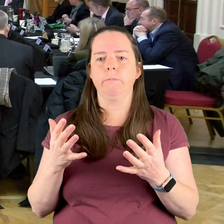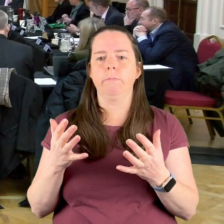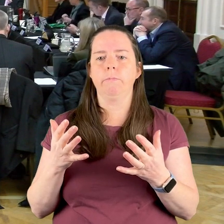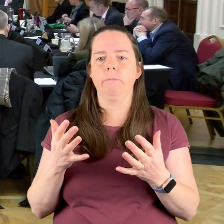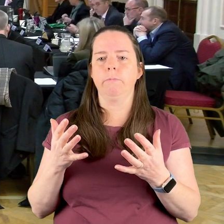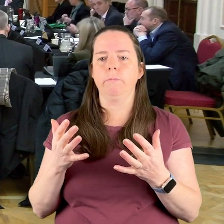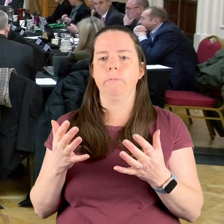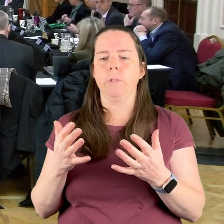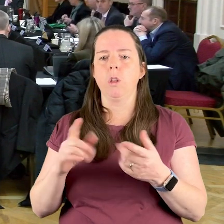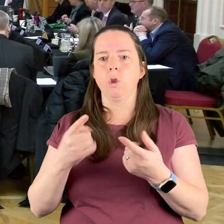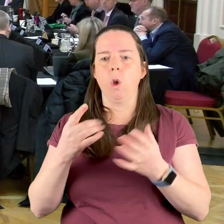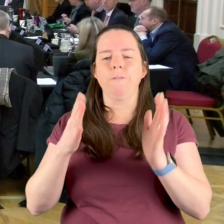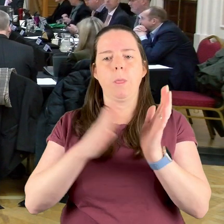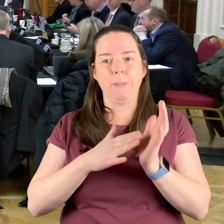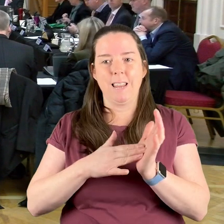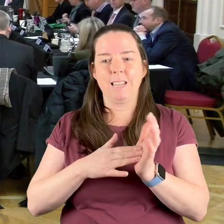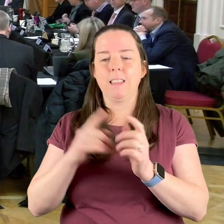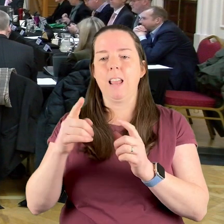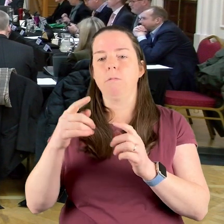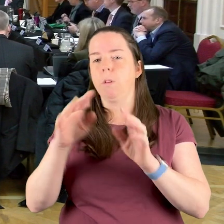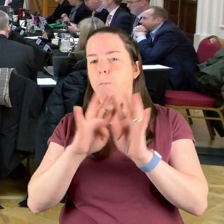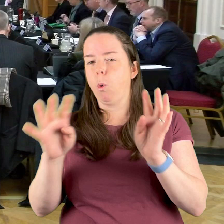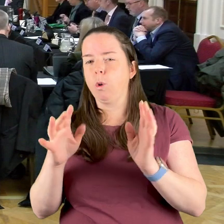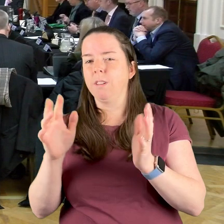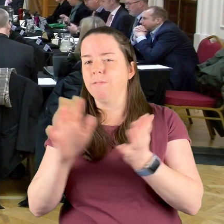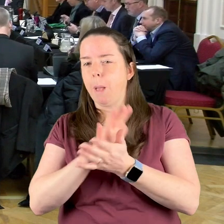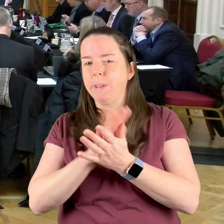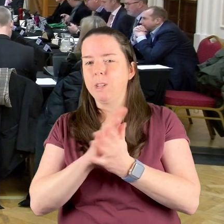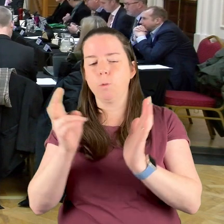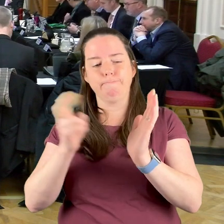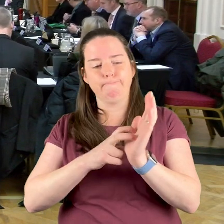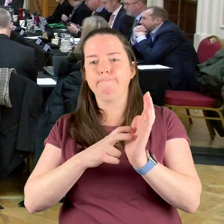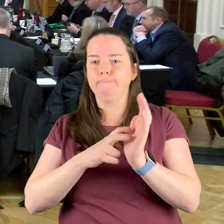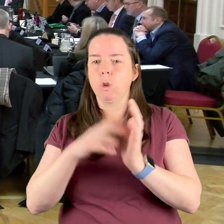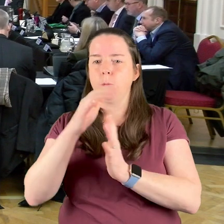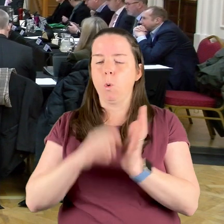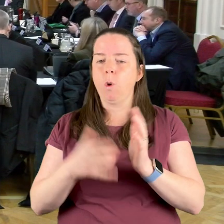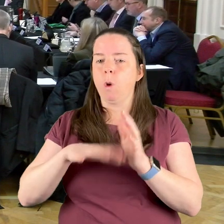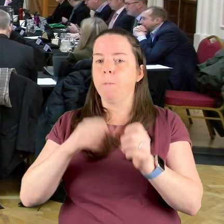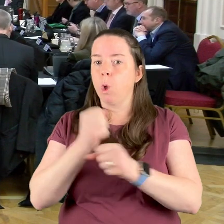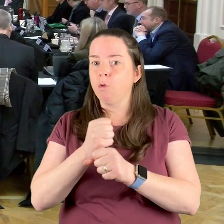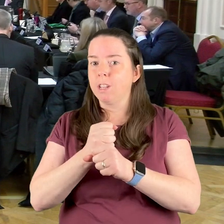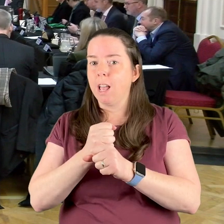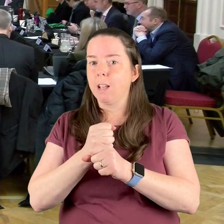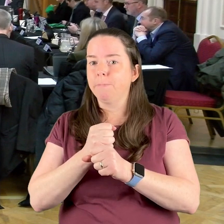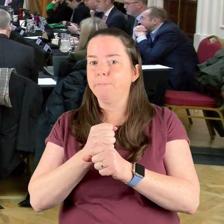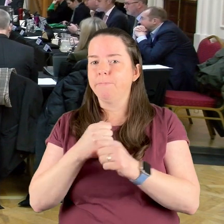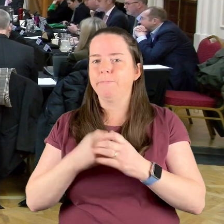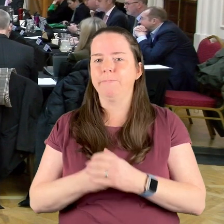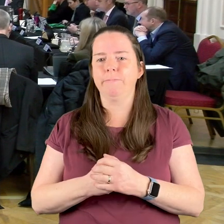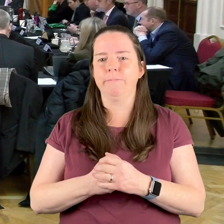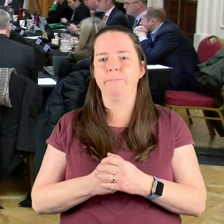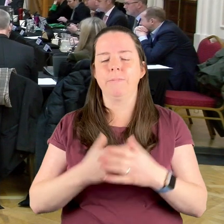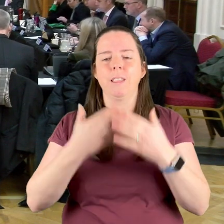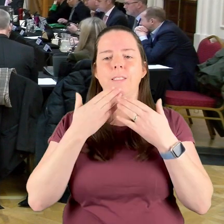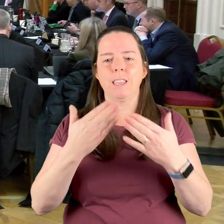So, just for the minutes then, is the board content to note the report from Gloria?